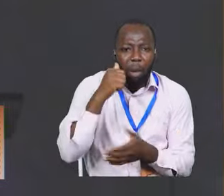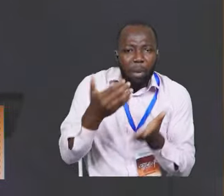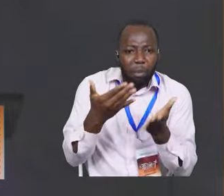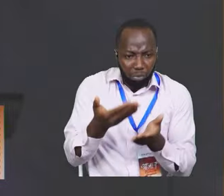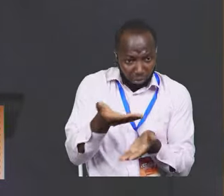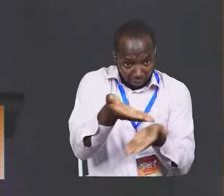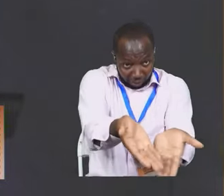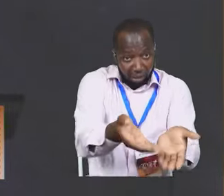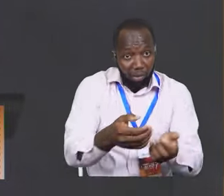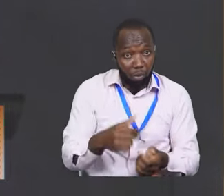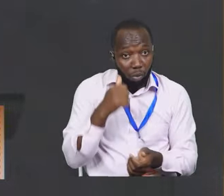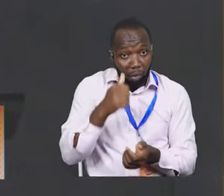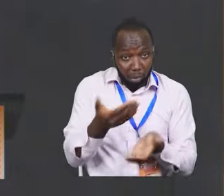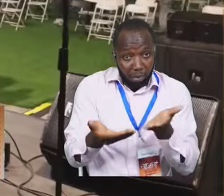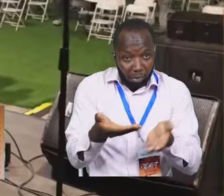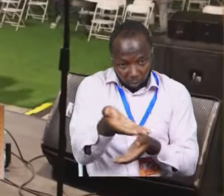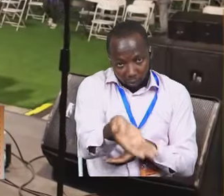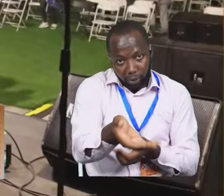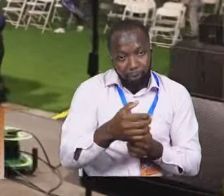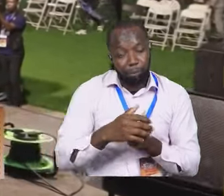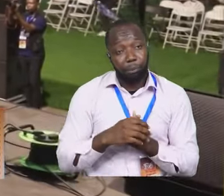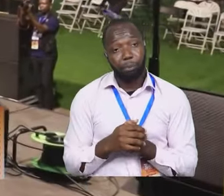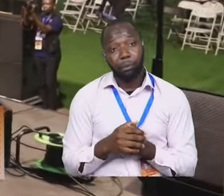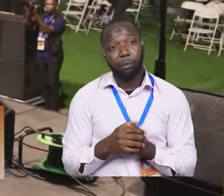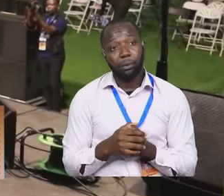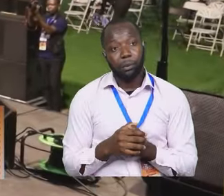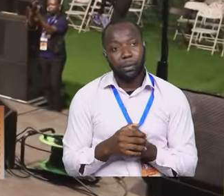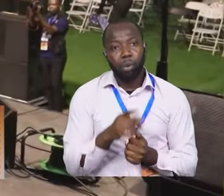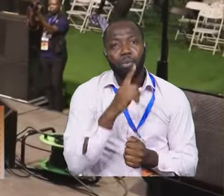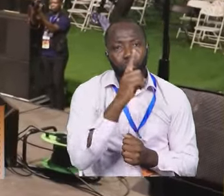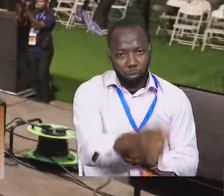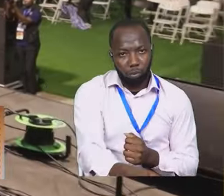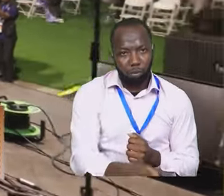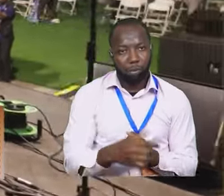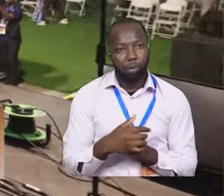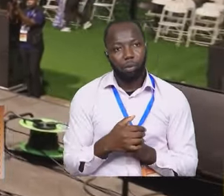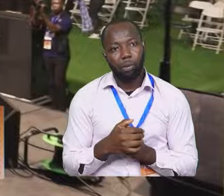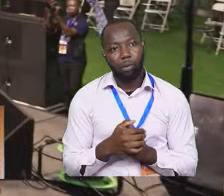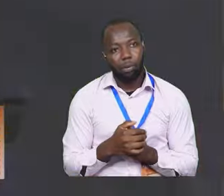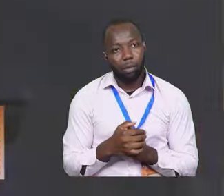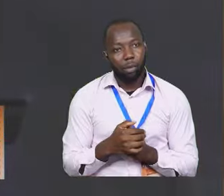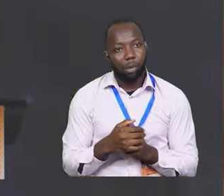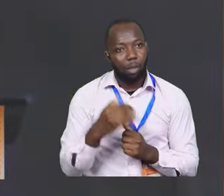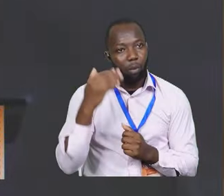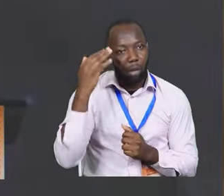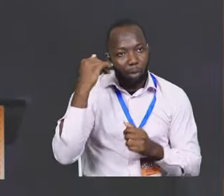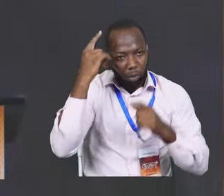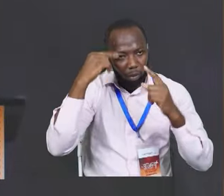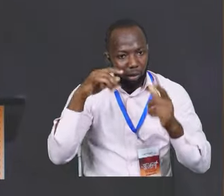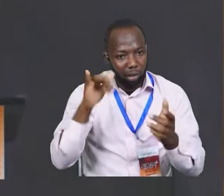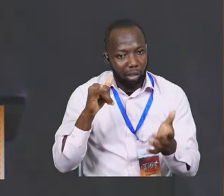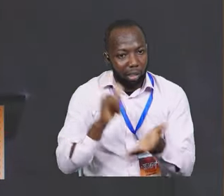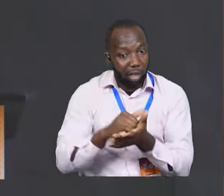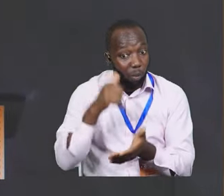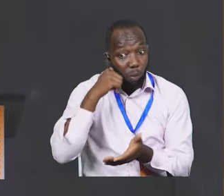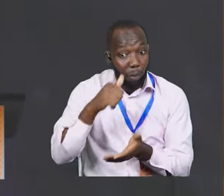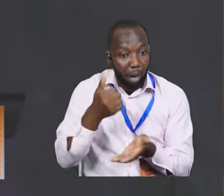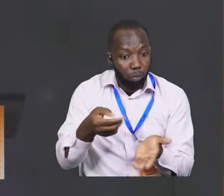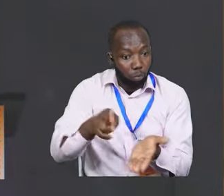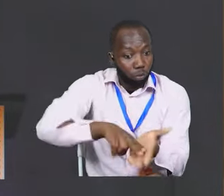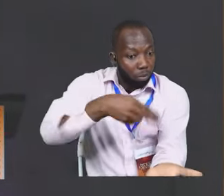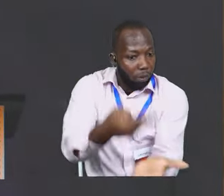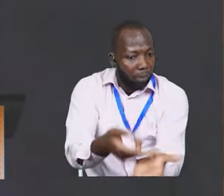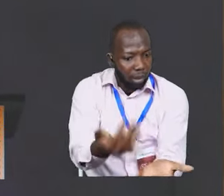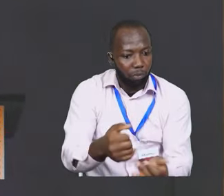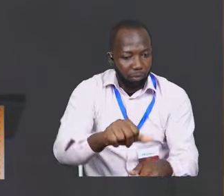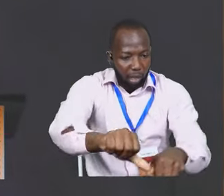What I'm excited about is that person might be here. Because they say, oh, your area executive member.